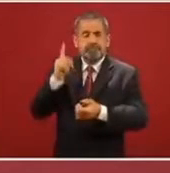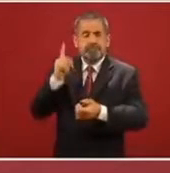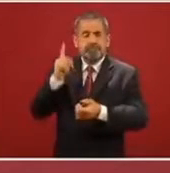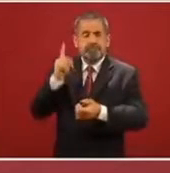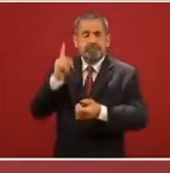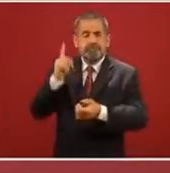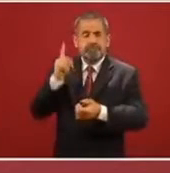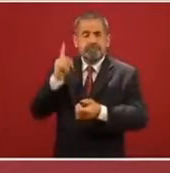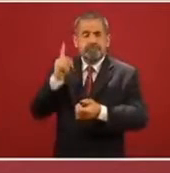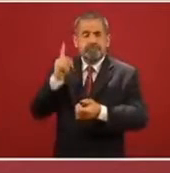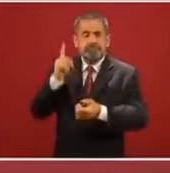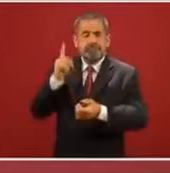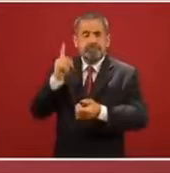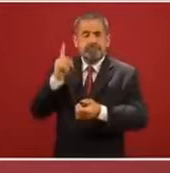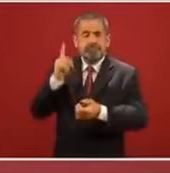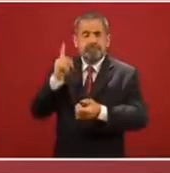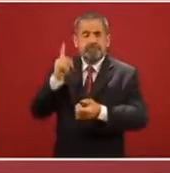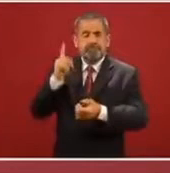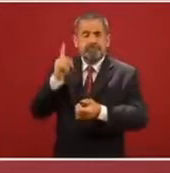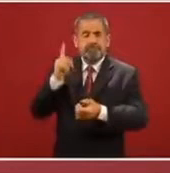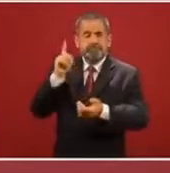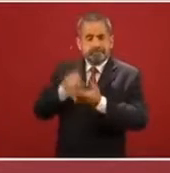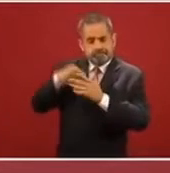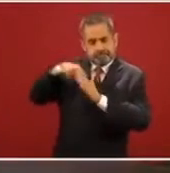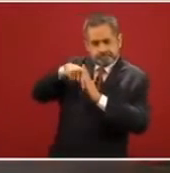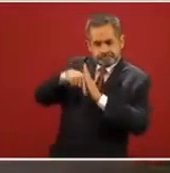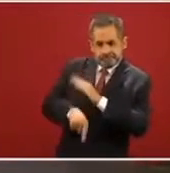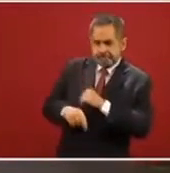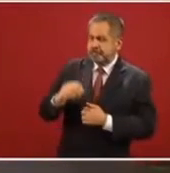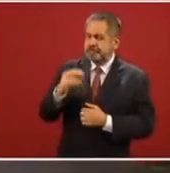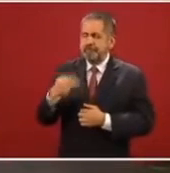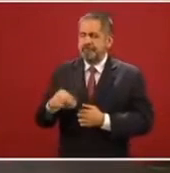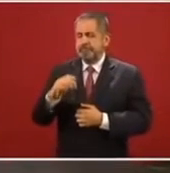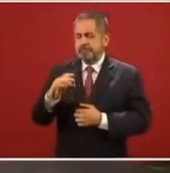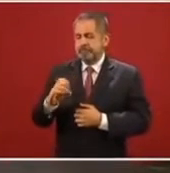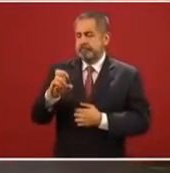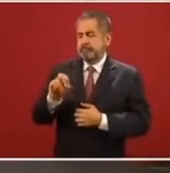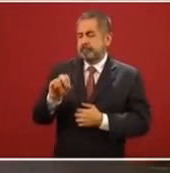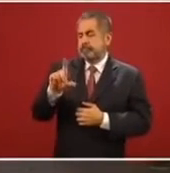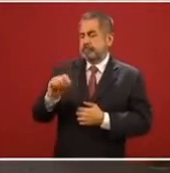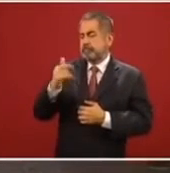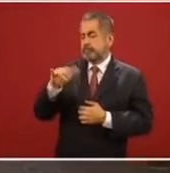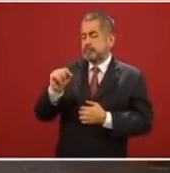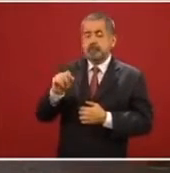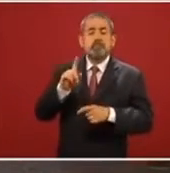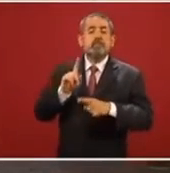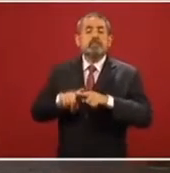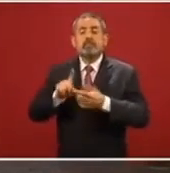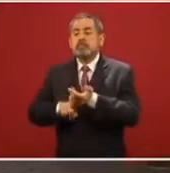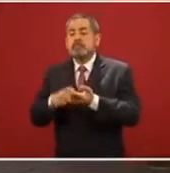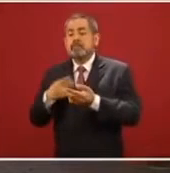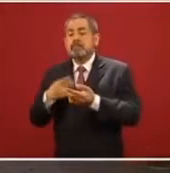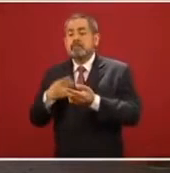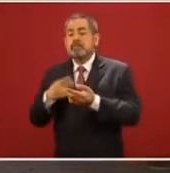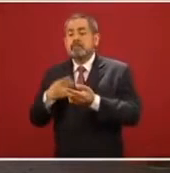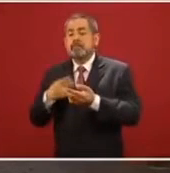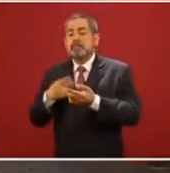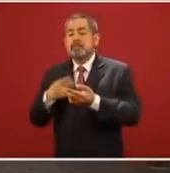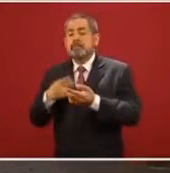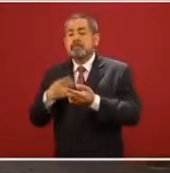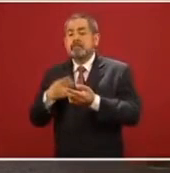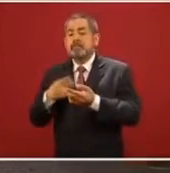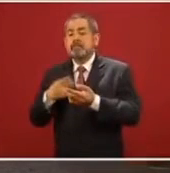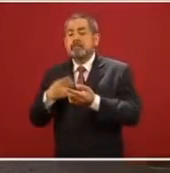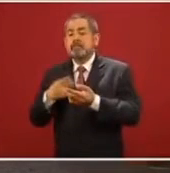serological studies, I guess, which is blood. son los estudios en donde a una muestra representativa de la población